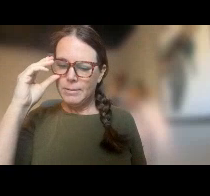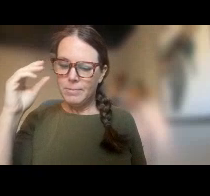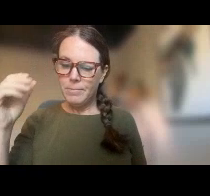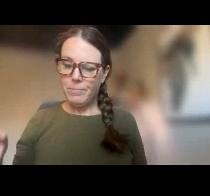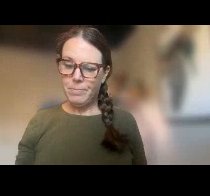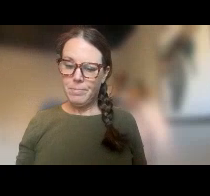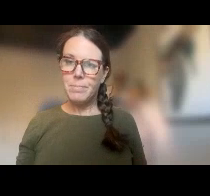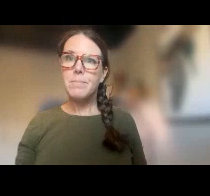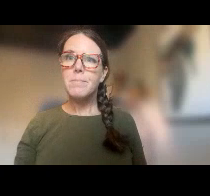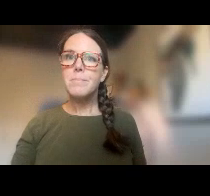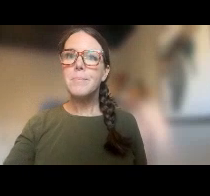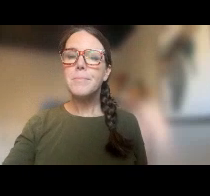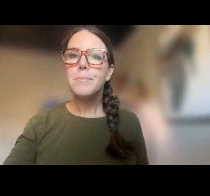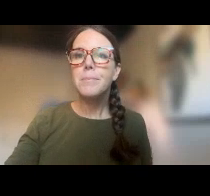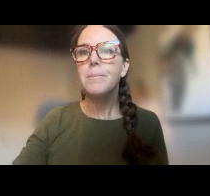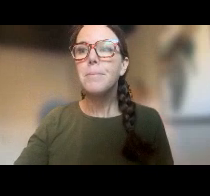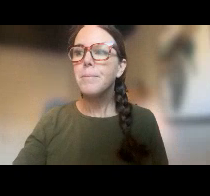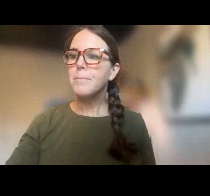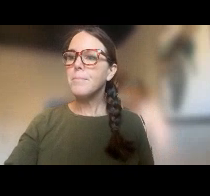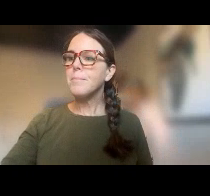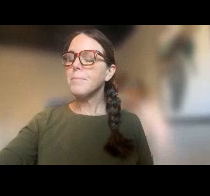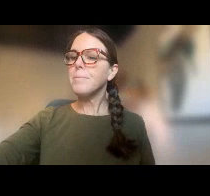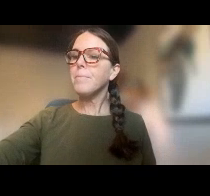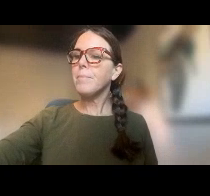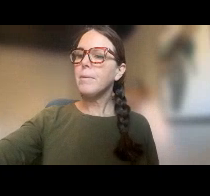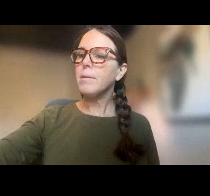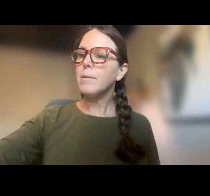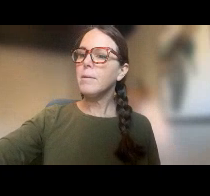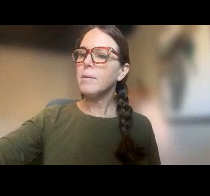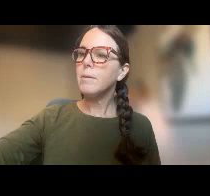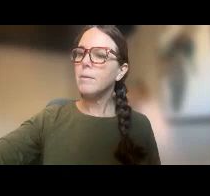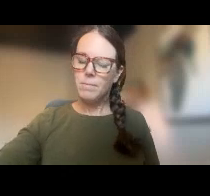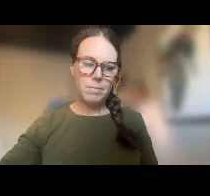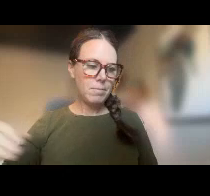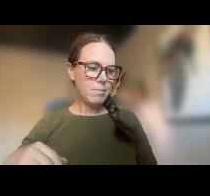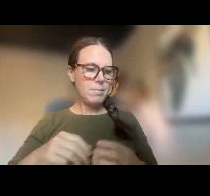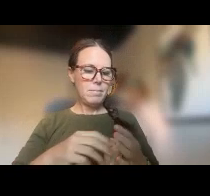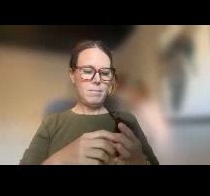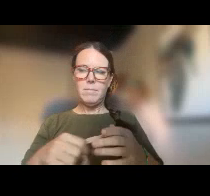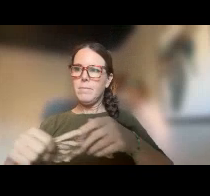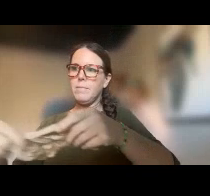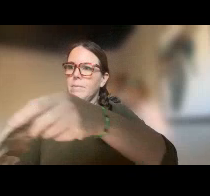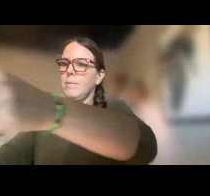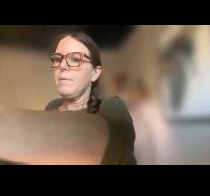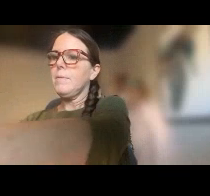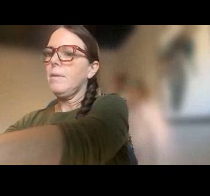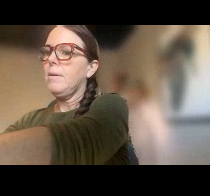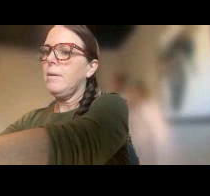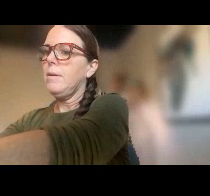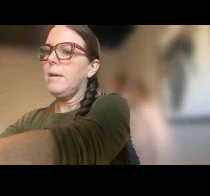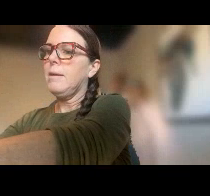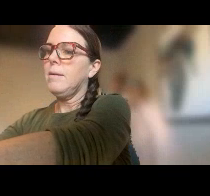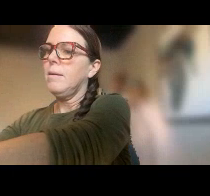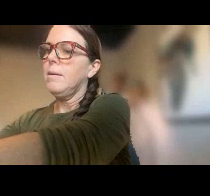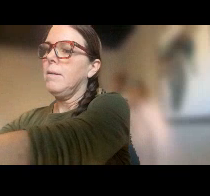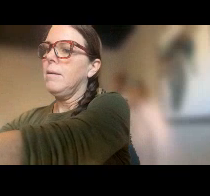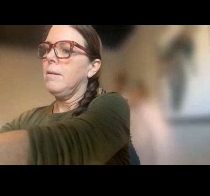We may need a minute or two. I That's I okay. have not. walked. Someone just stepped out. I have not